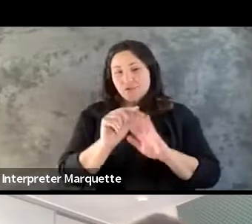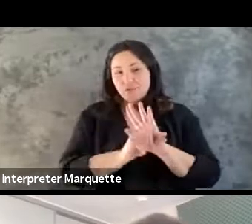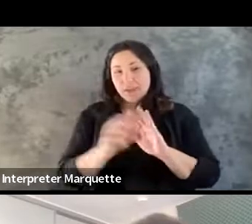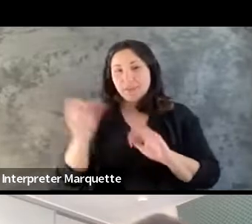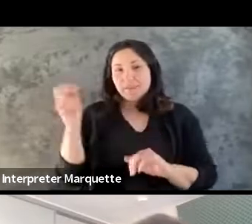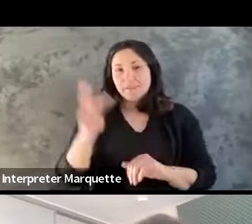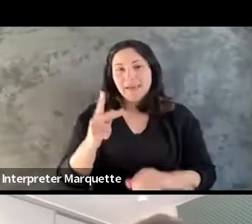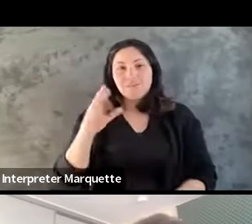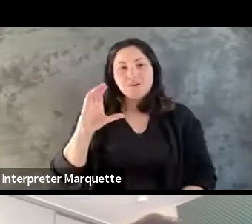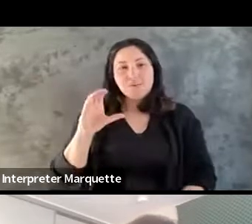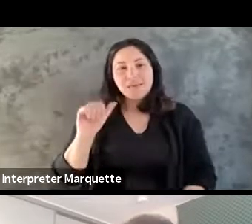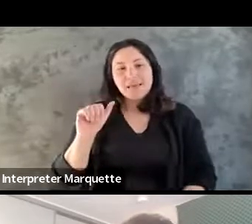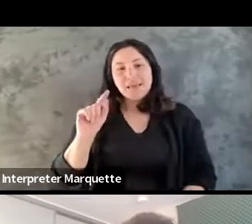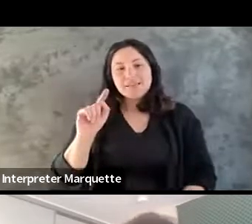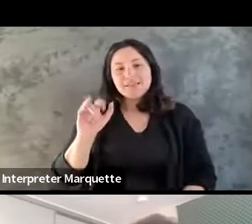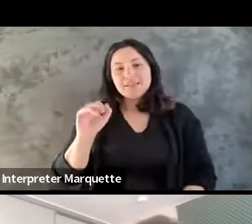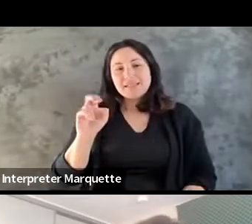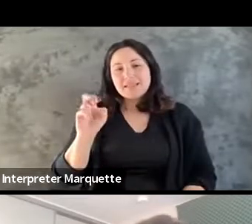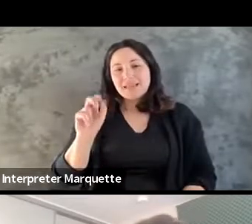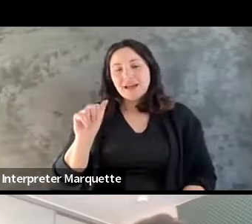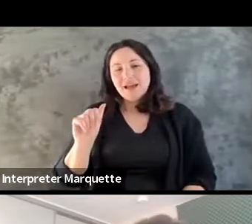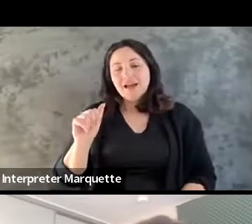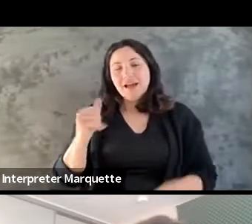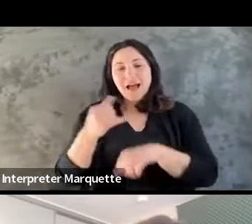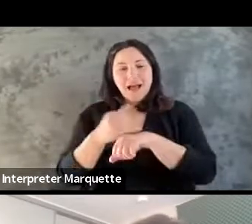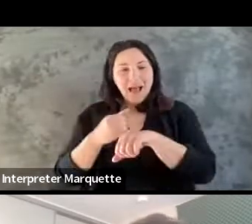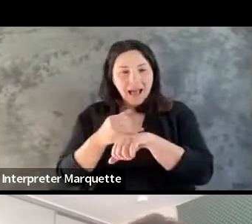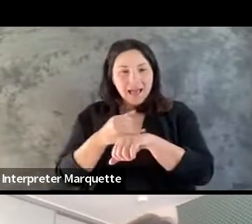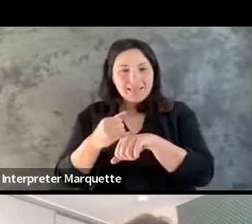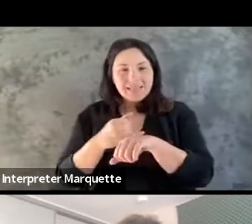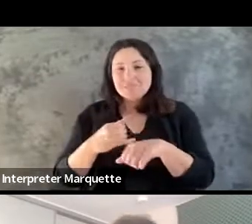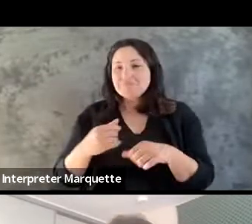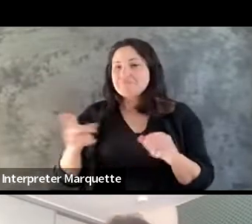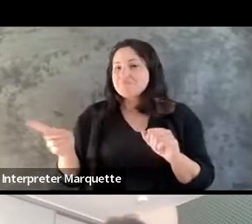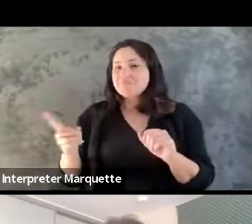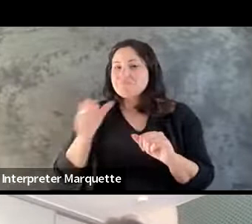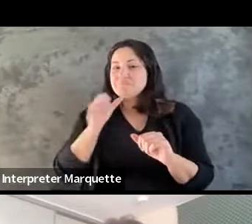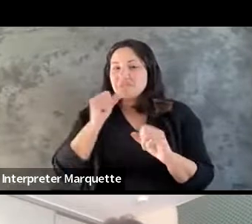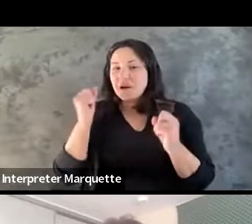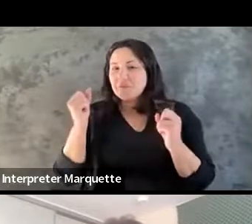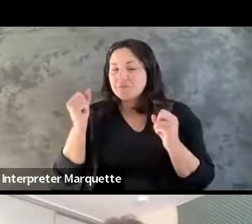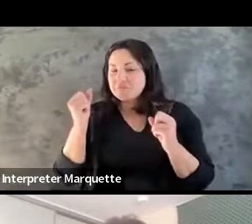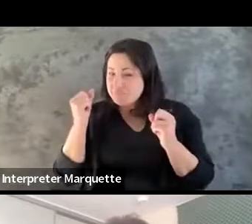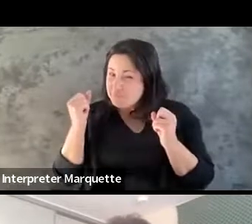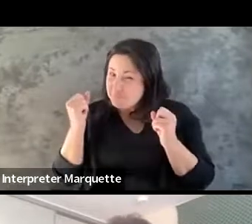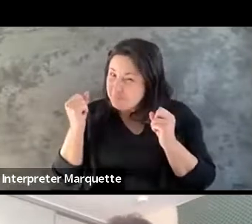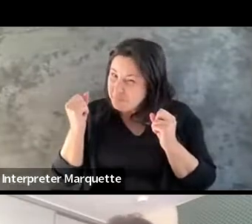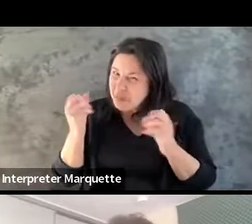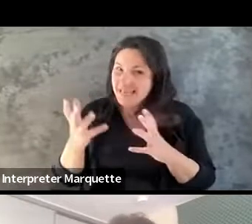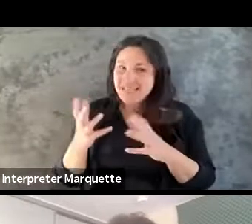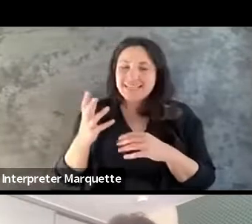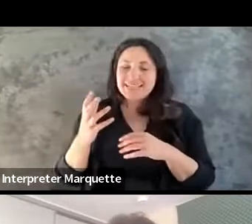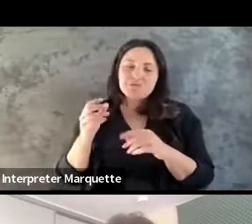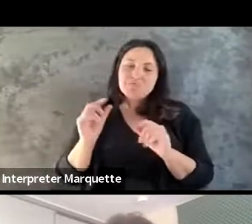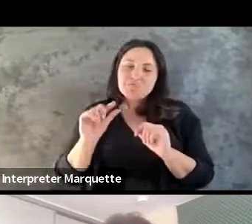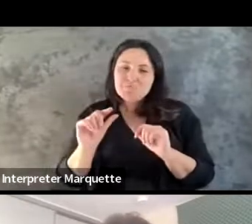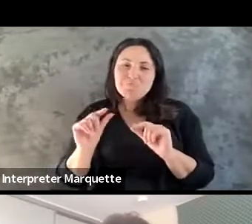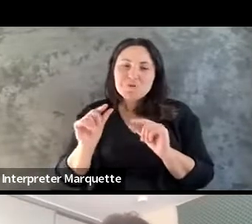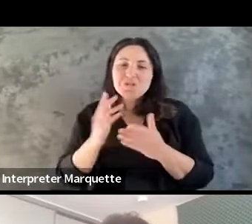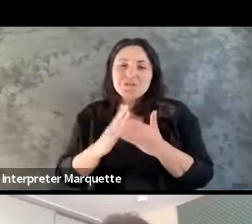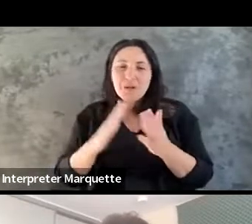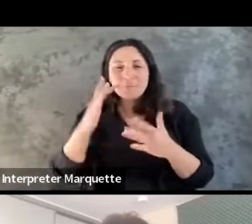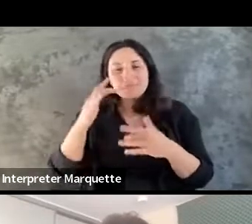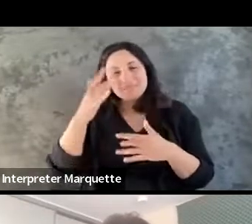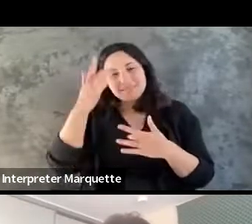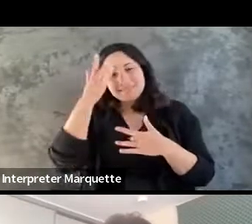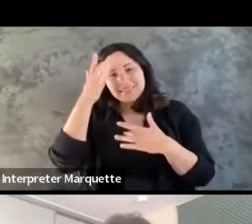Catalina Island. I'm glad to report that not too many of them got seasick, but again, an experiential opportunity for our